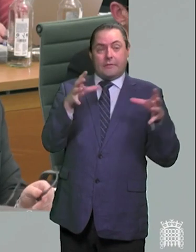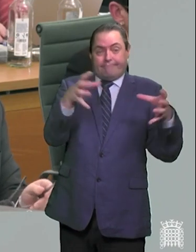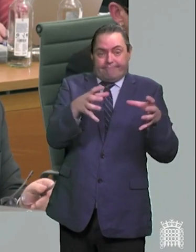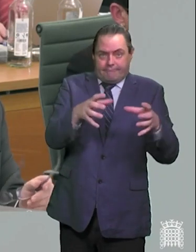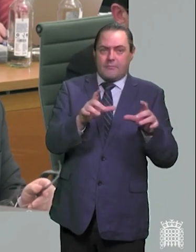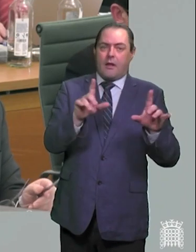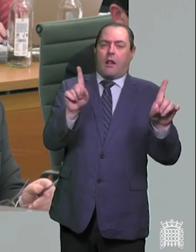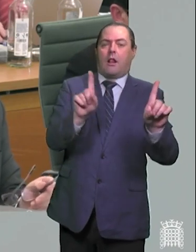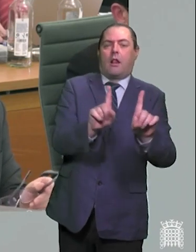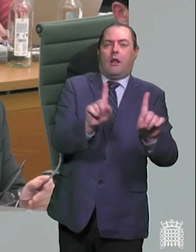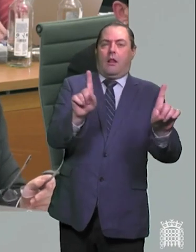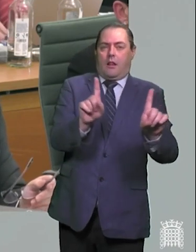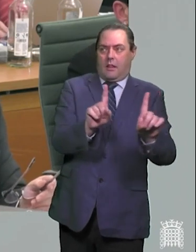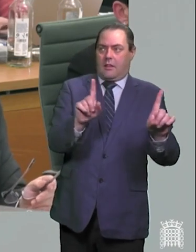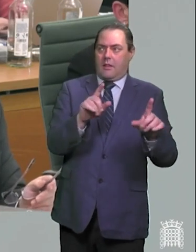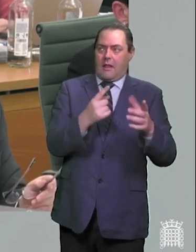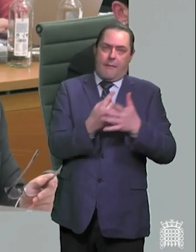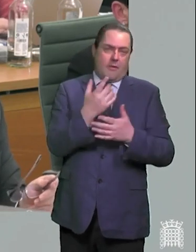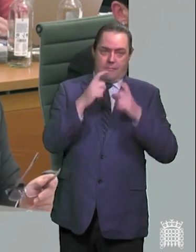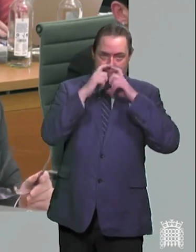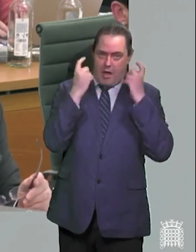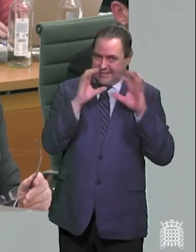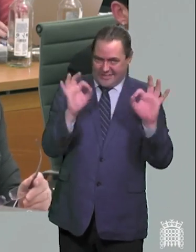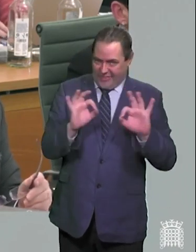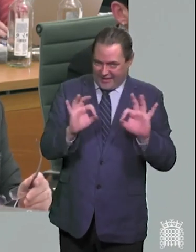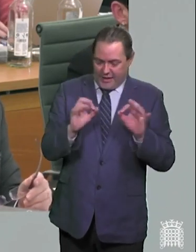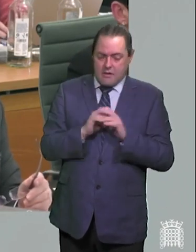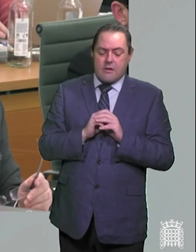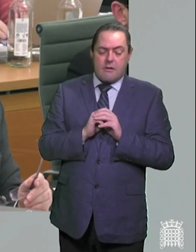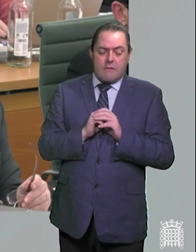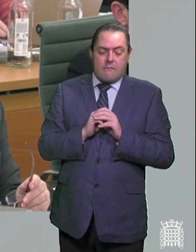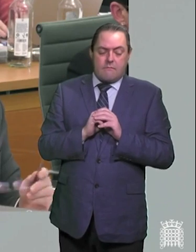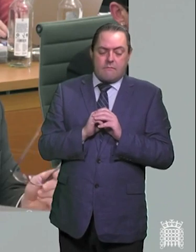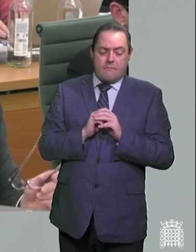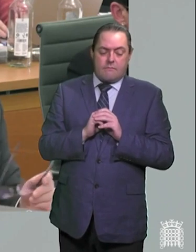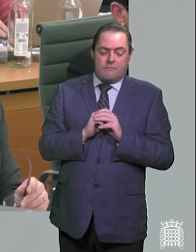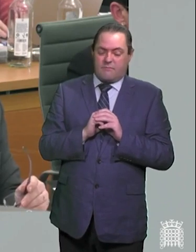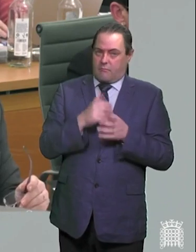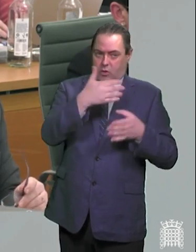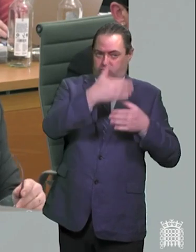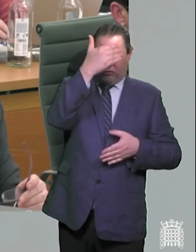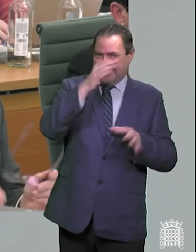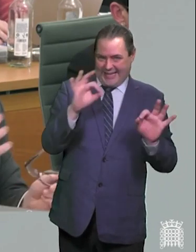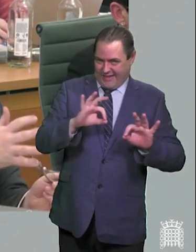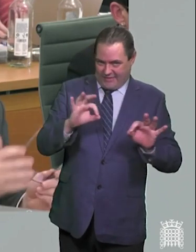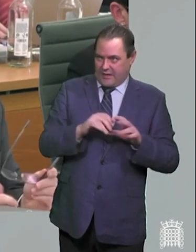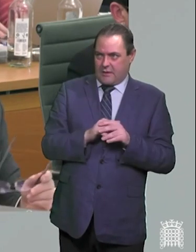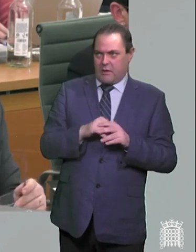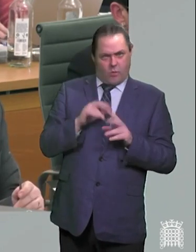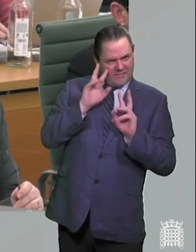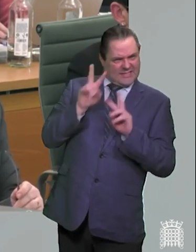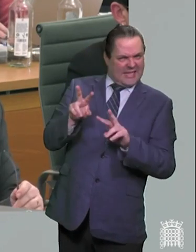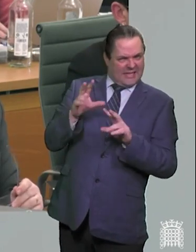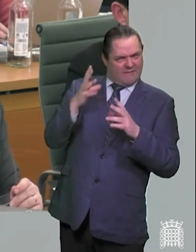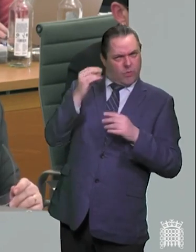hadn't necessarily been maintained and where masks, for example, weren't being worn and screens weren't in place, because we've seen some of